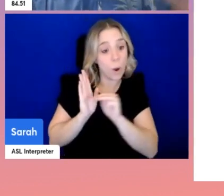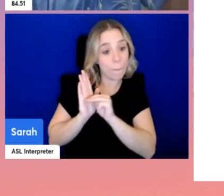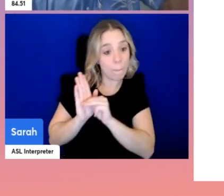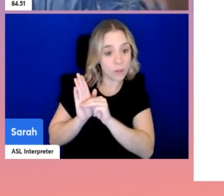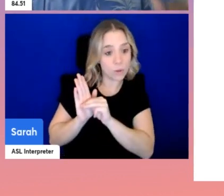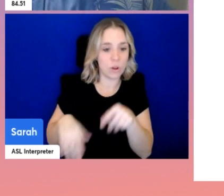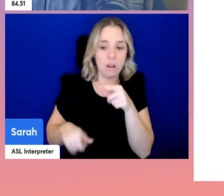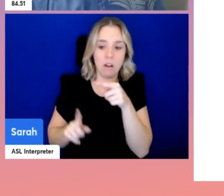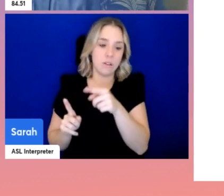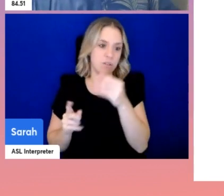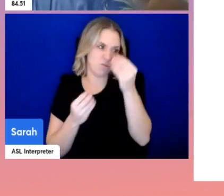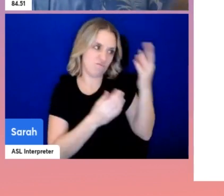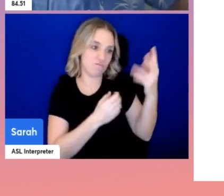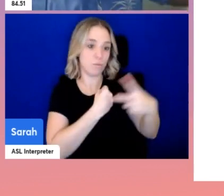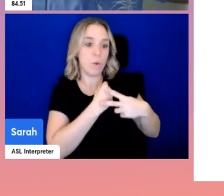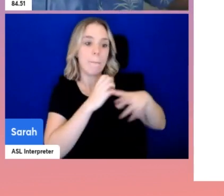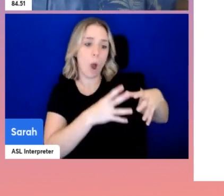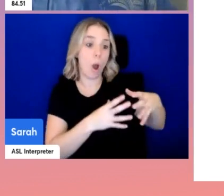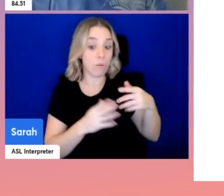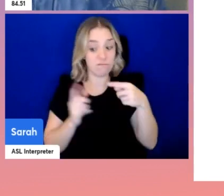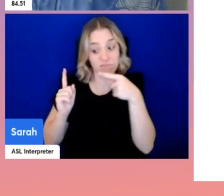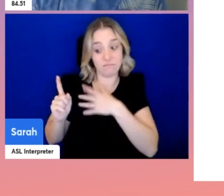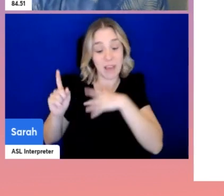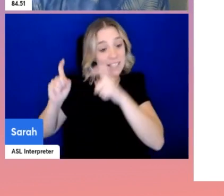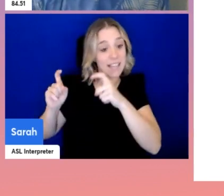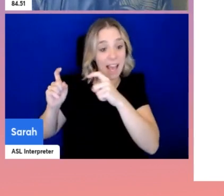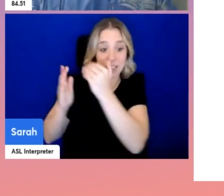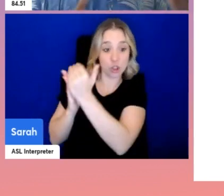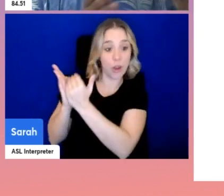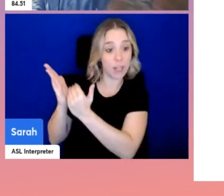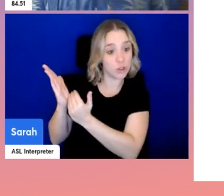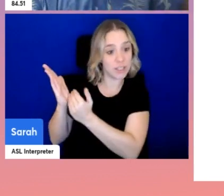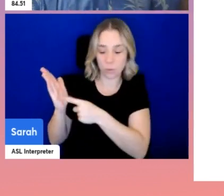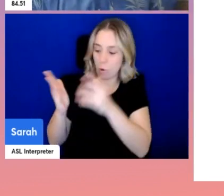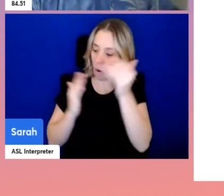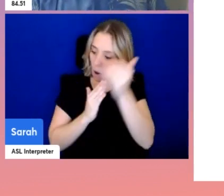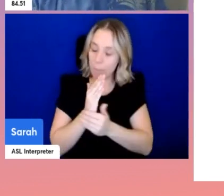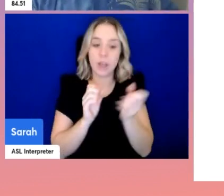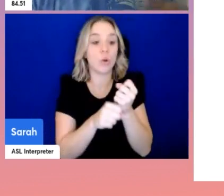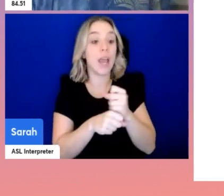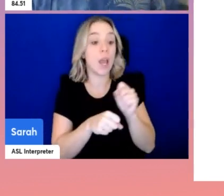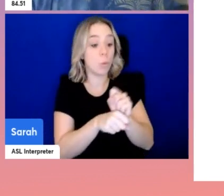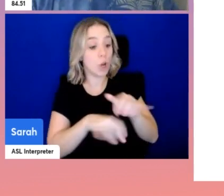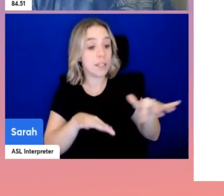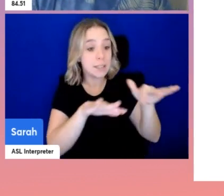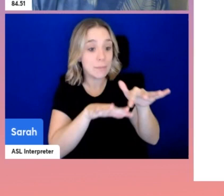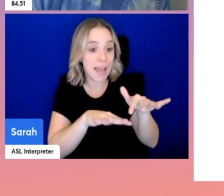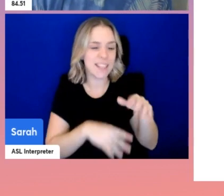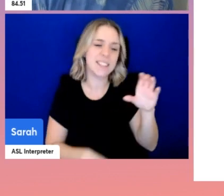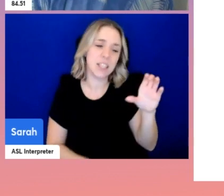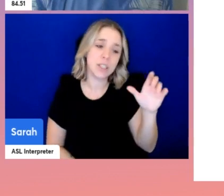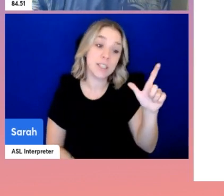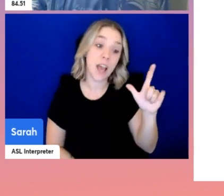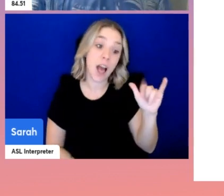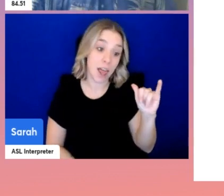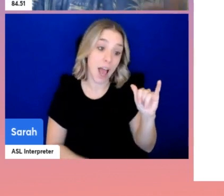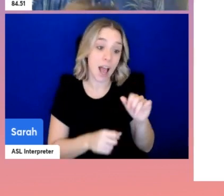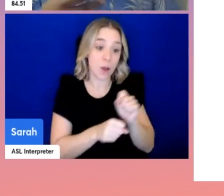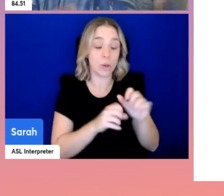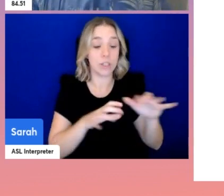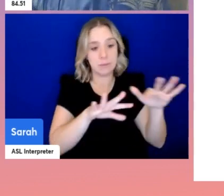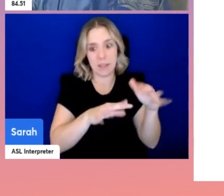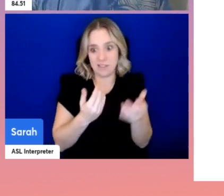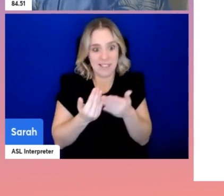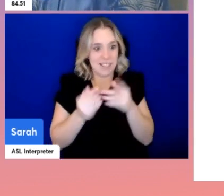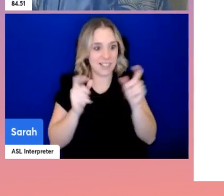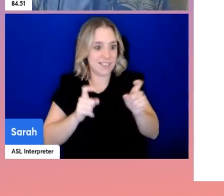repo, hey, here are my test directories, and it'll automatically create those workspaces. And again, they're CLI workspaces, so you can test it really easily. And you can